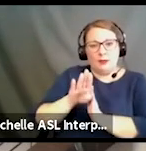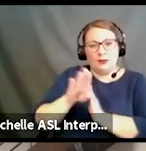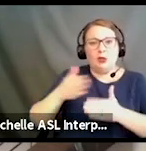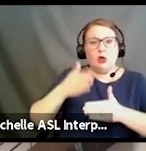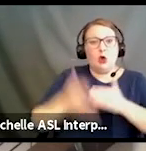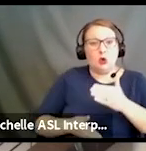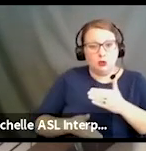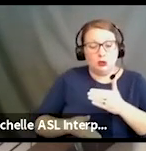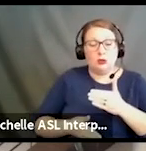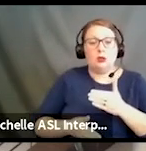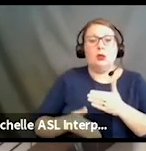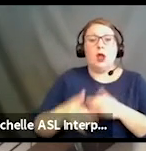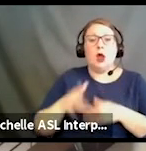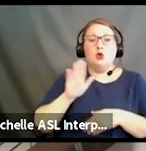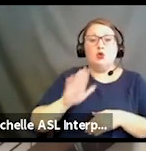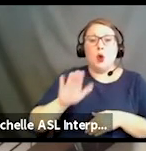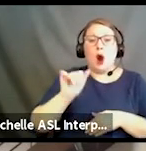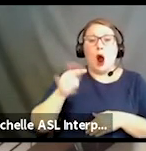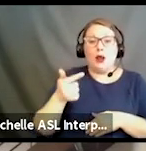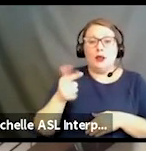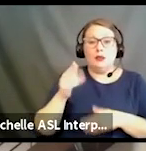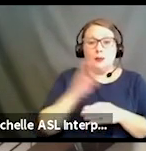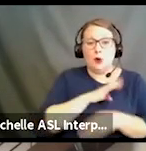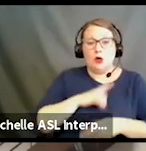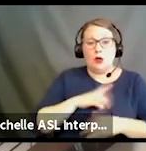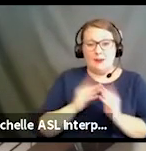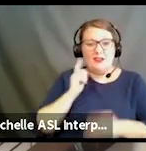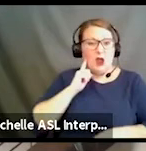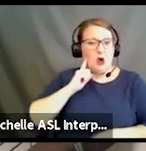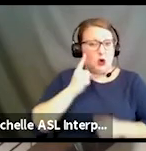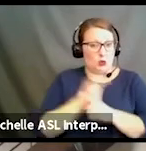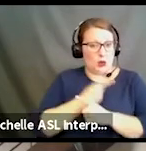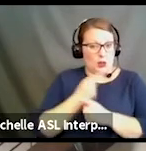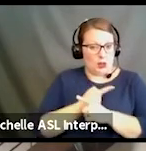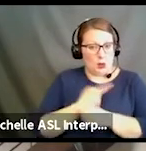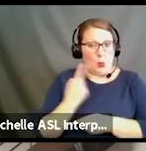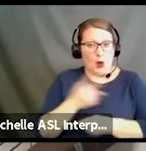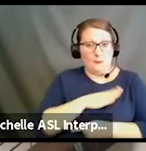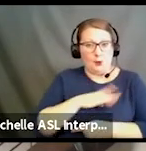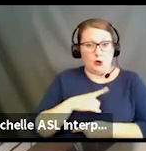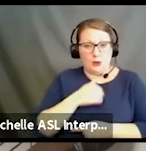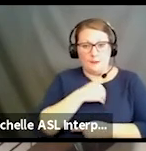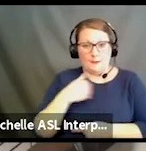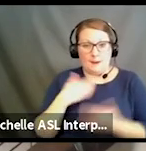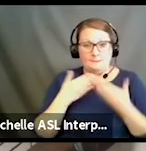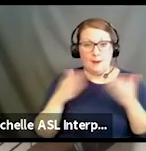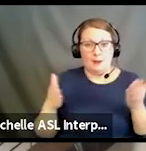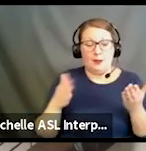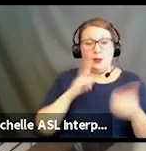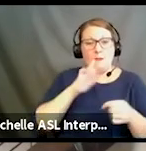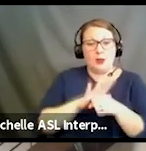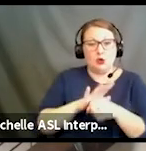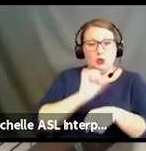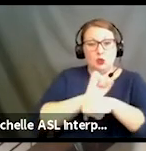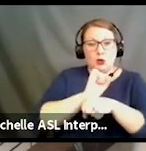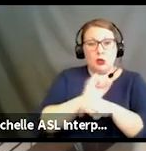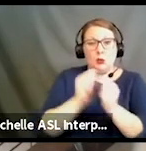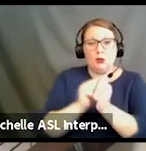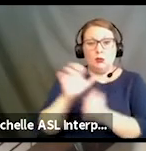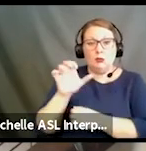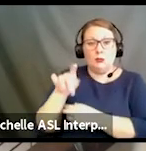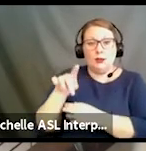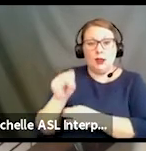conclusion, at your August board meeting, if I heard him correctly, one board member publicly committed to working with the